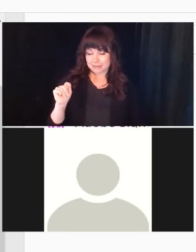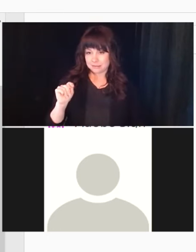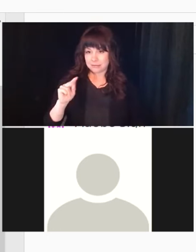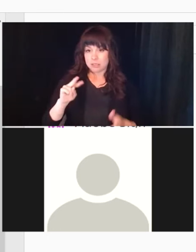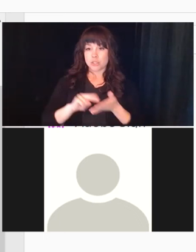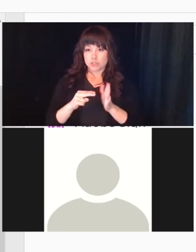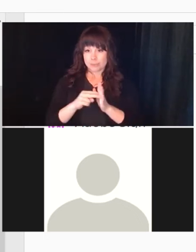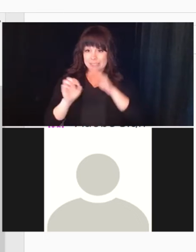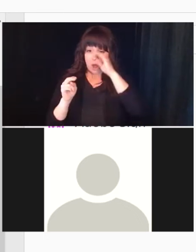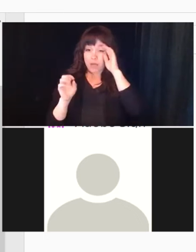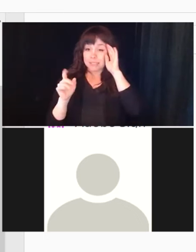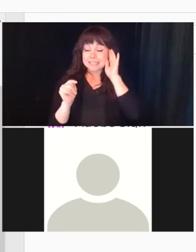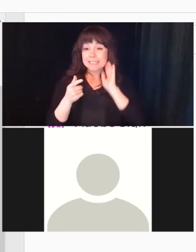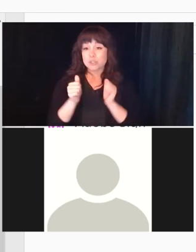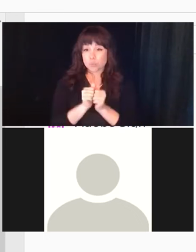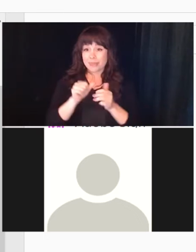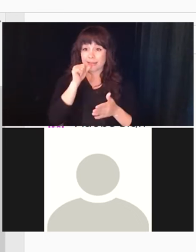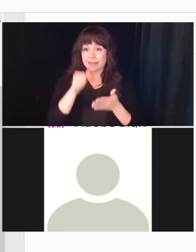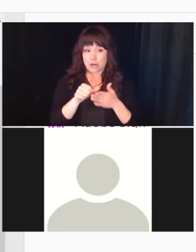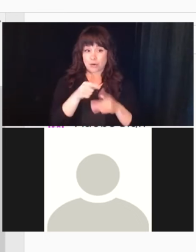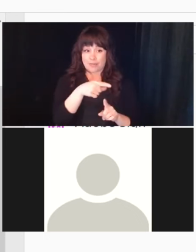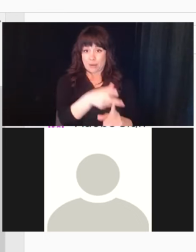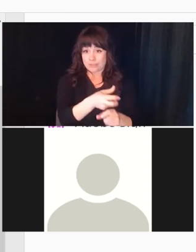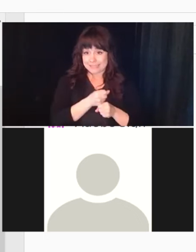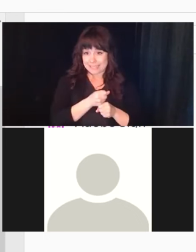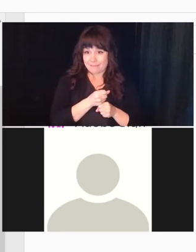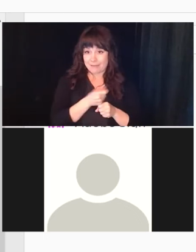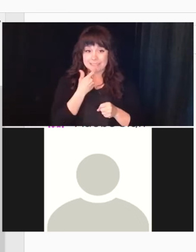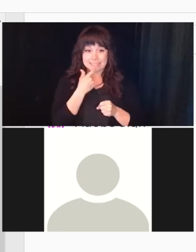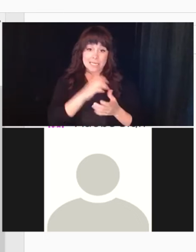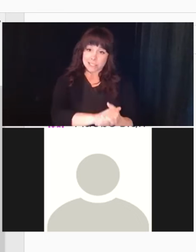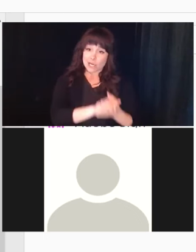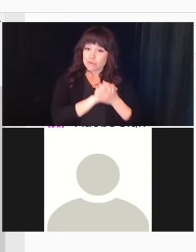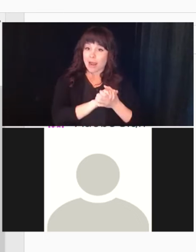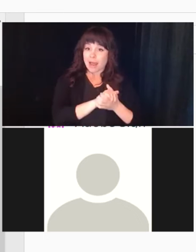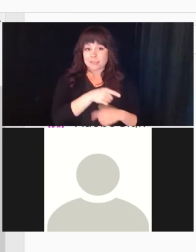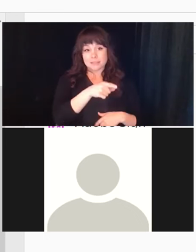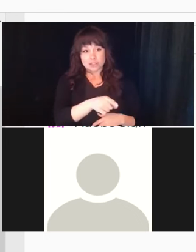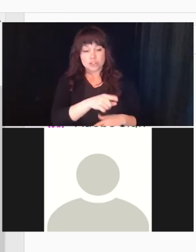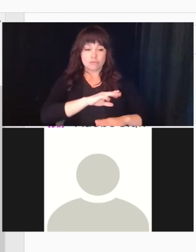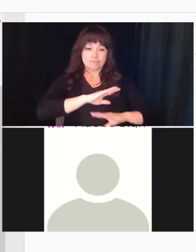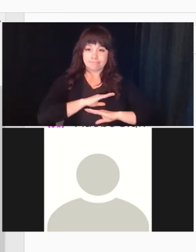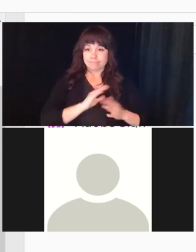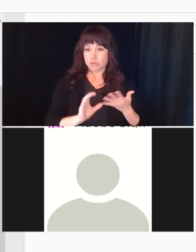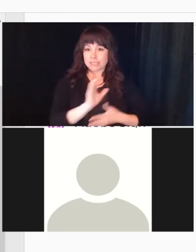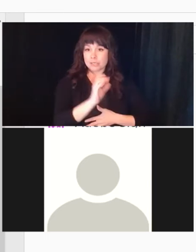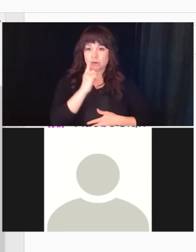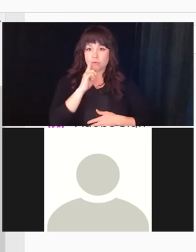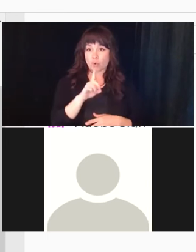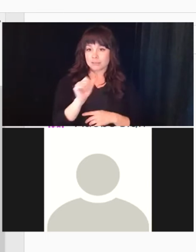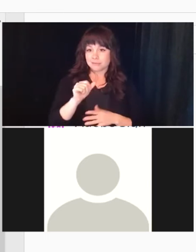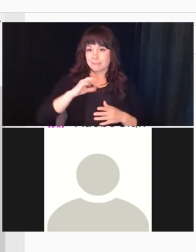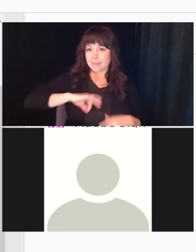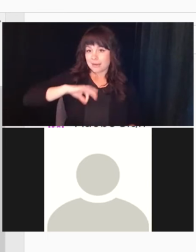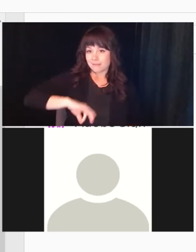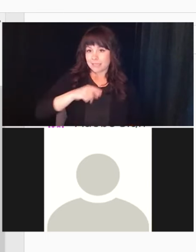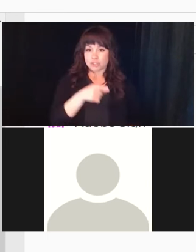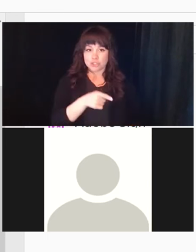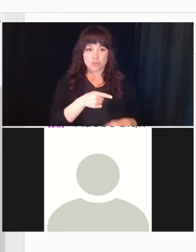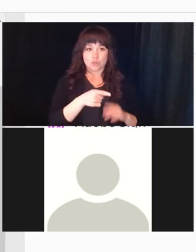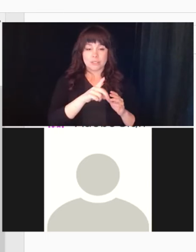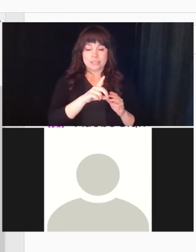you know, congratulations, we found that you meet the criteria for Social Security benefits, you're disabled as of, let's say, January